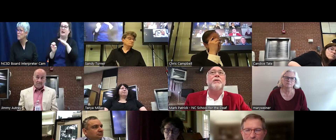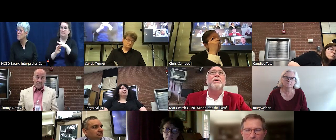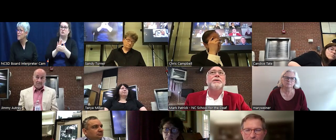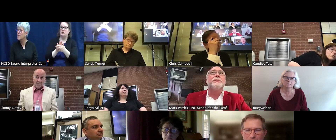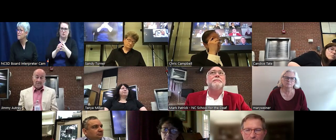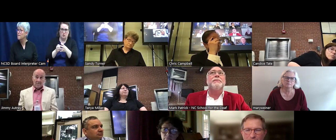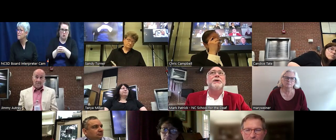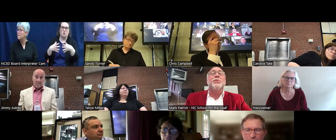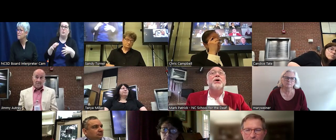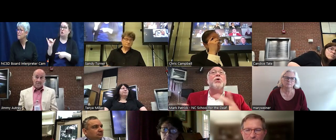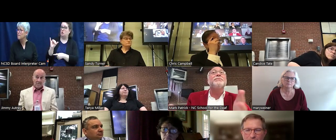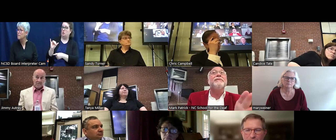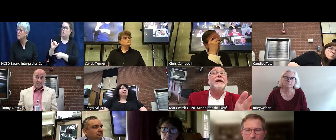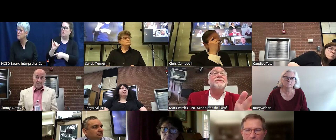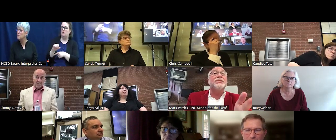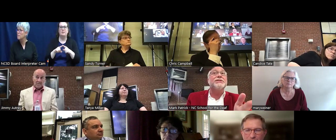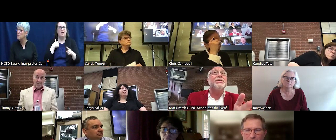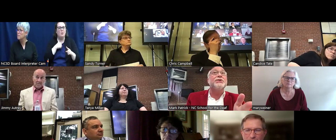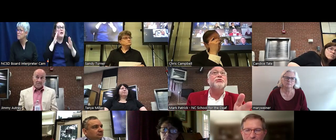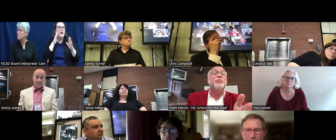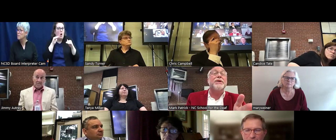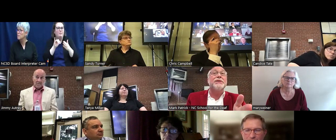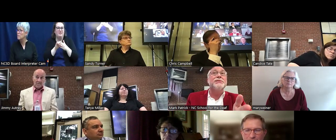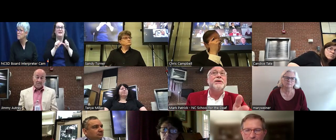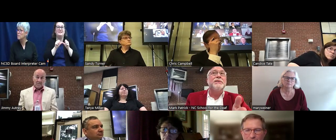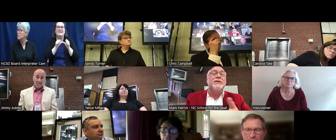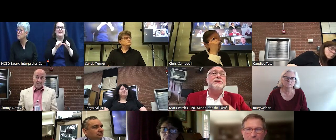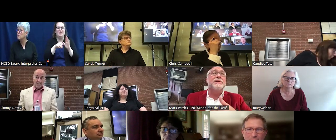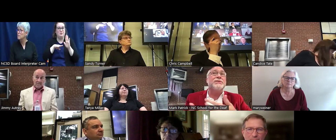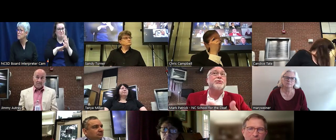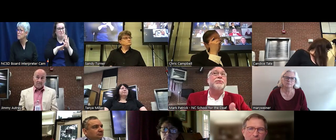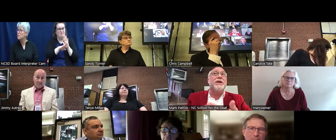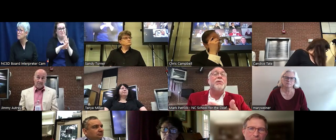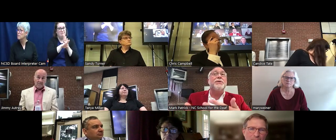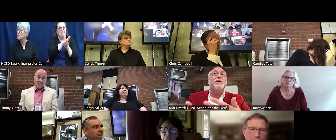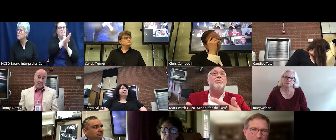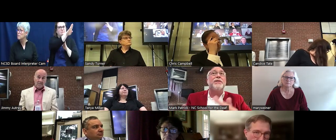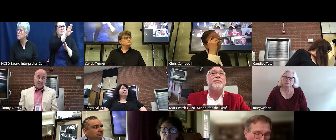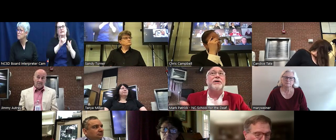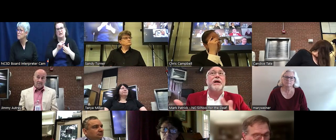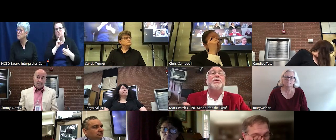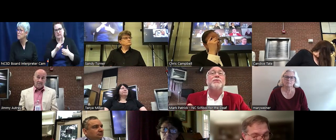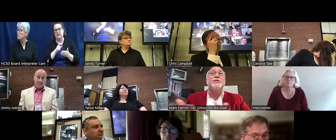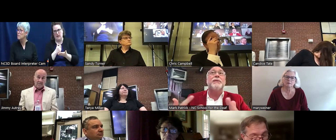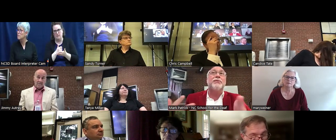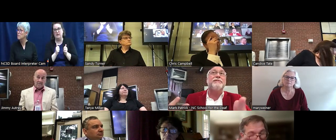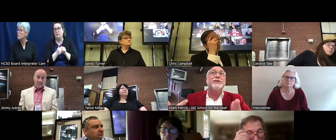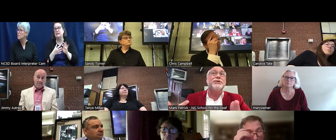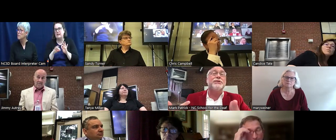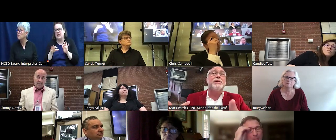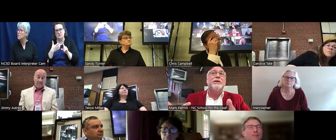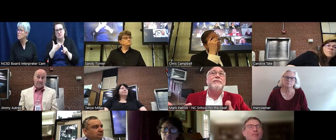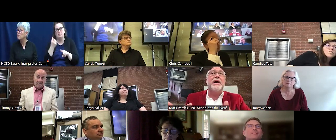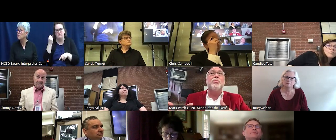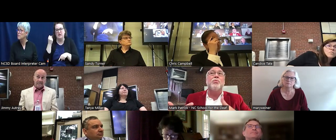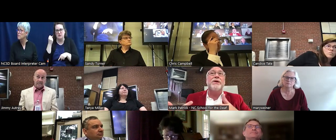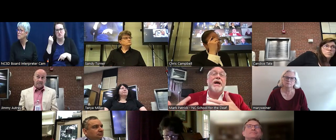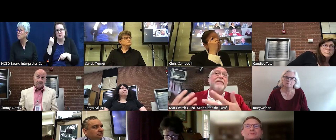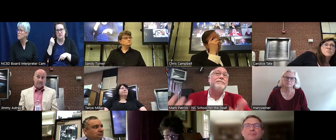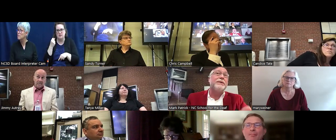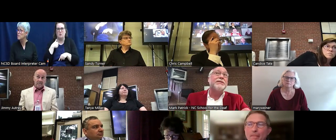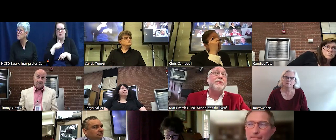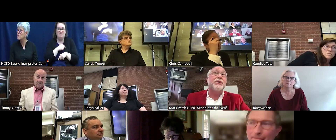well. But we hope that that's a continued trend, because that's truly helping with the language deprivation that